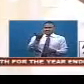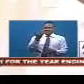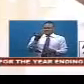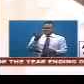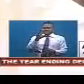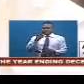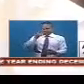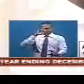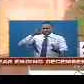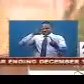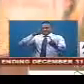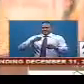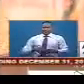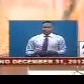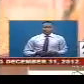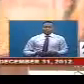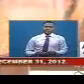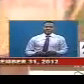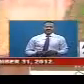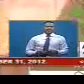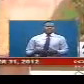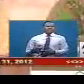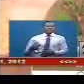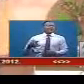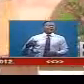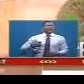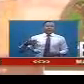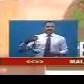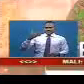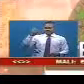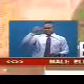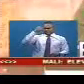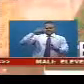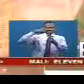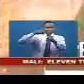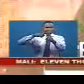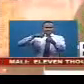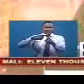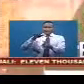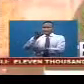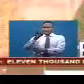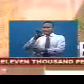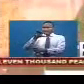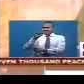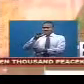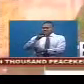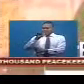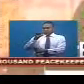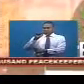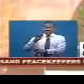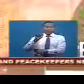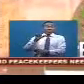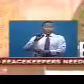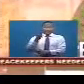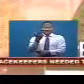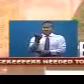Millennium Development Target. I'm confident also that Icasa 2013 will provide us the platform to take stock of